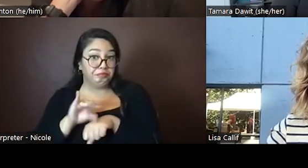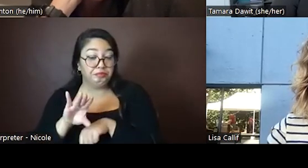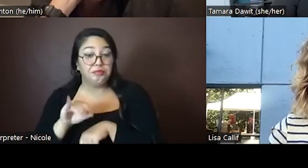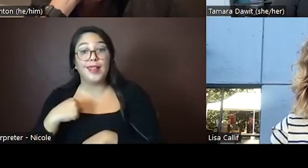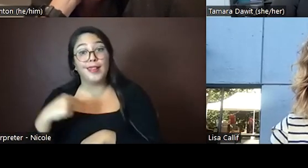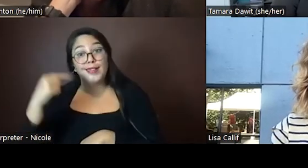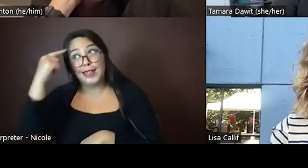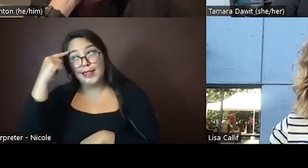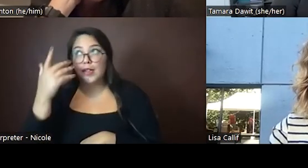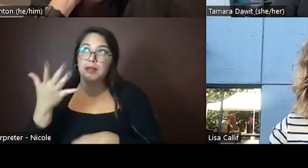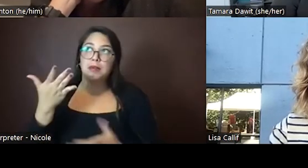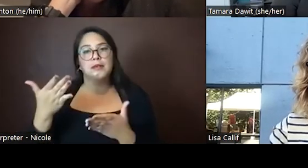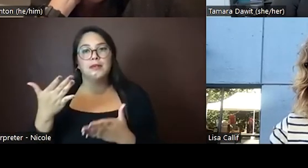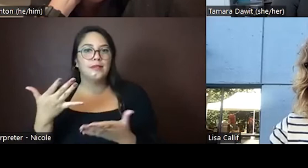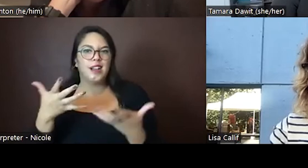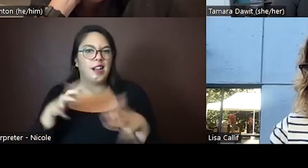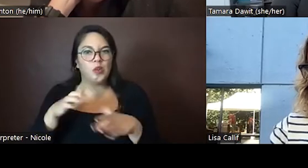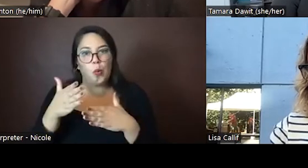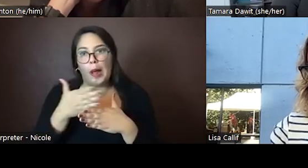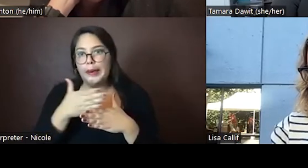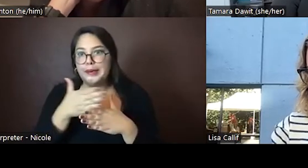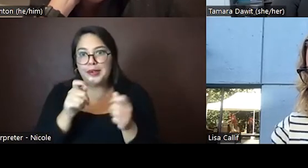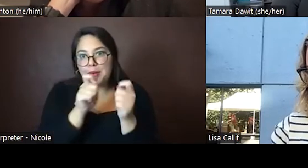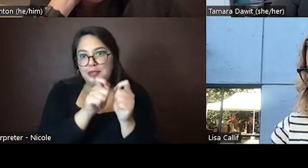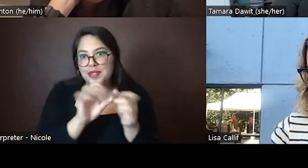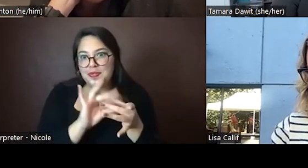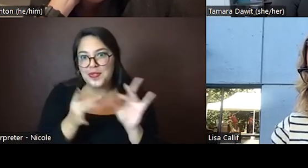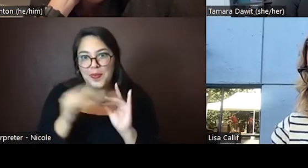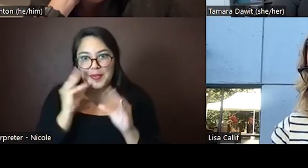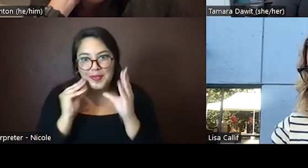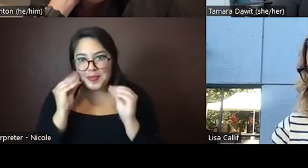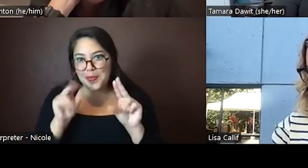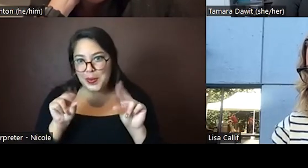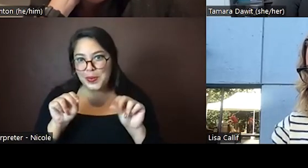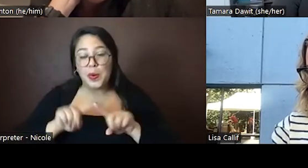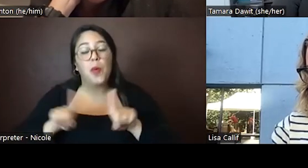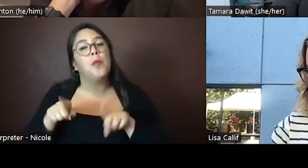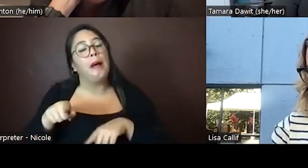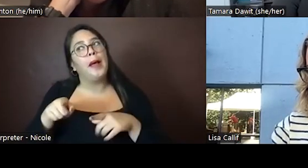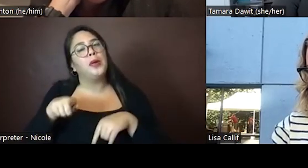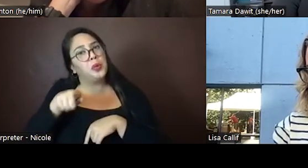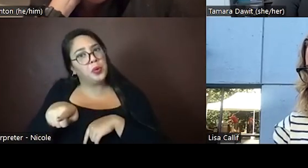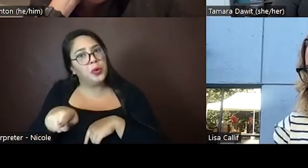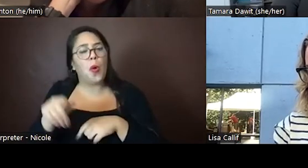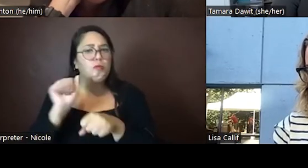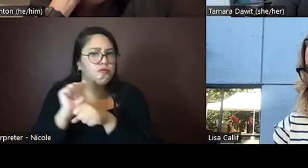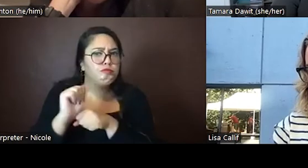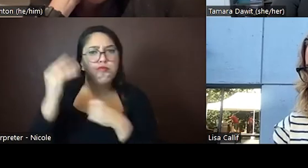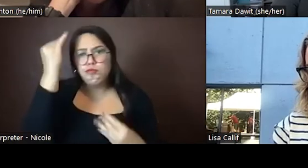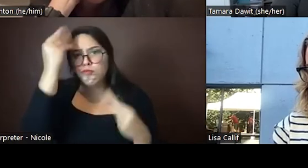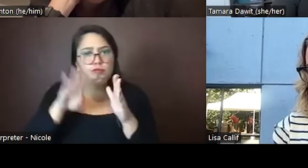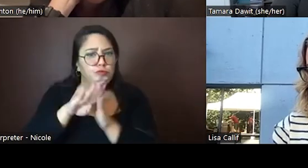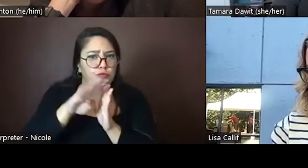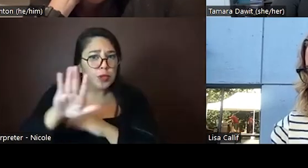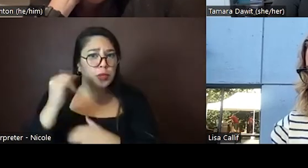I don't want to like kind of share specific stories, but as you are developing your idea, you really want to lean into whatever the